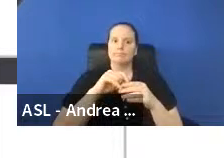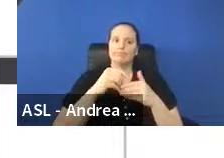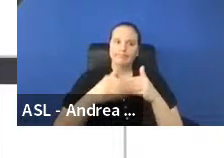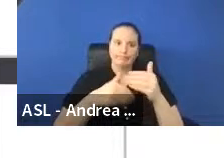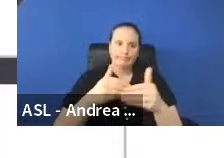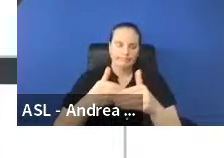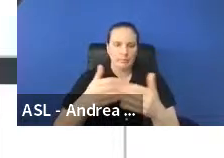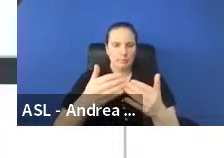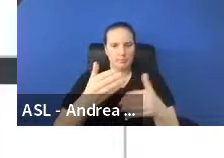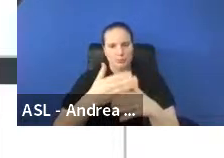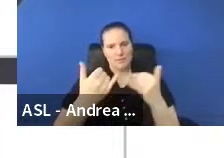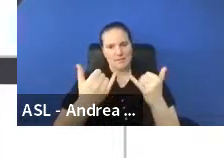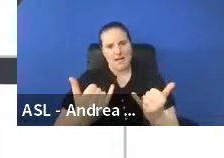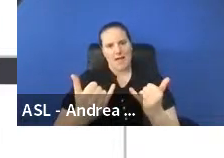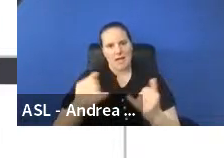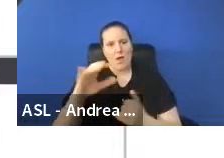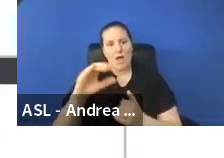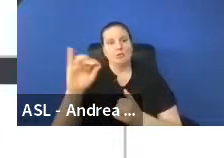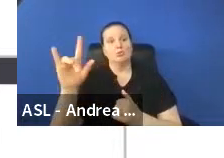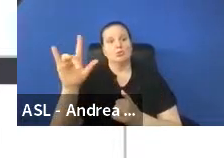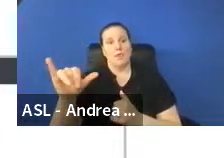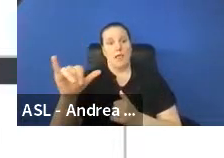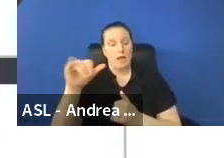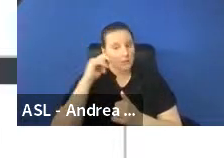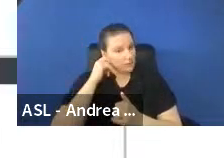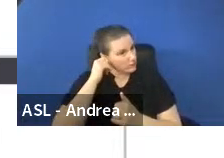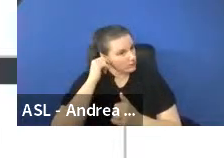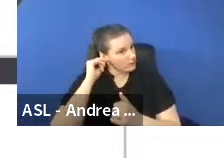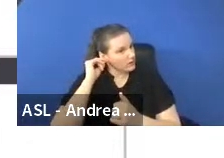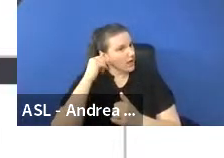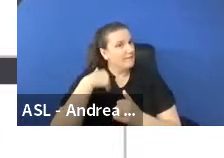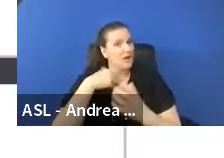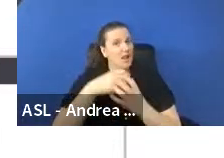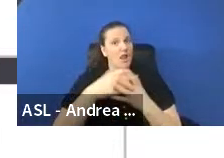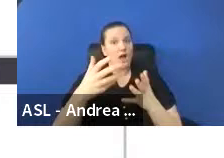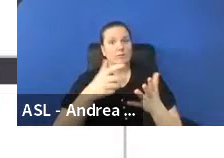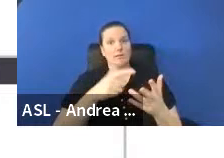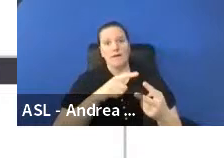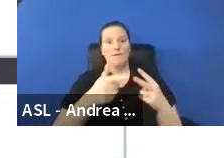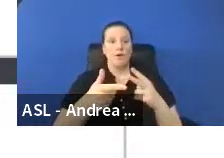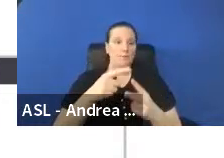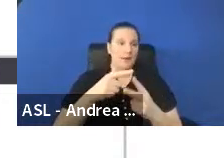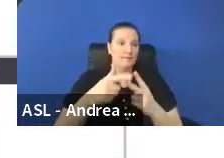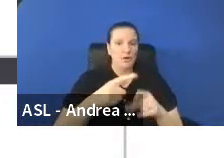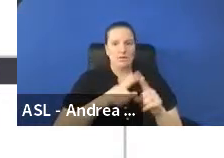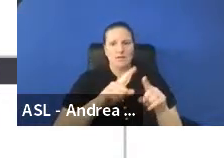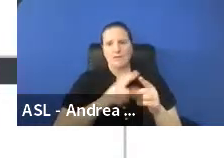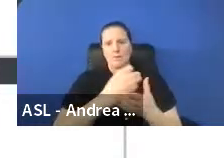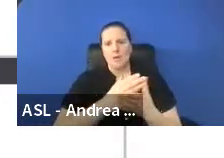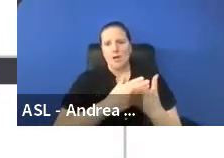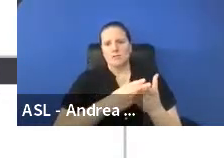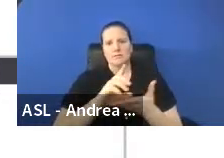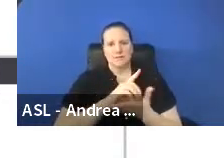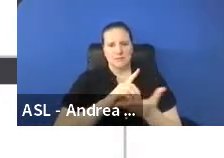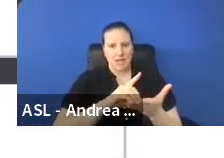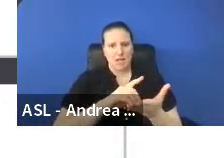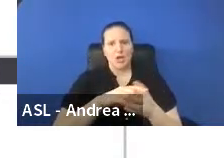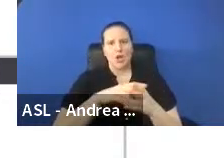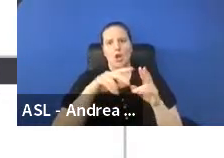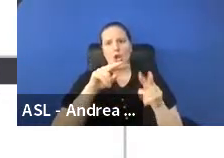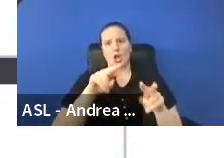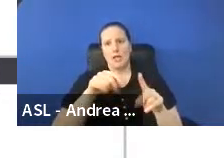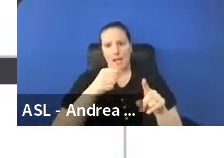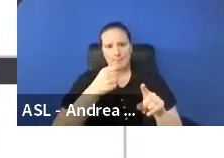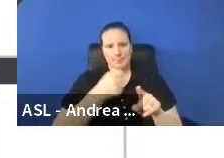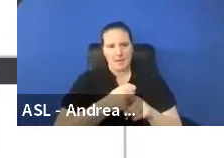between now and July. There's going to be a lot of going back and forth on different aspects of the design and looking at